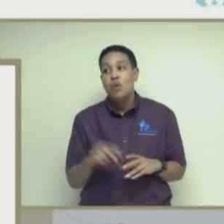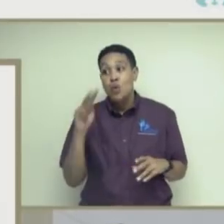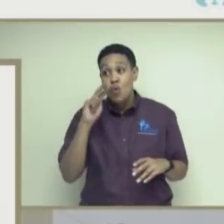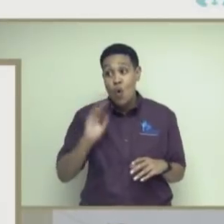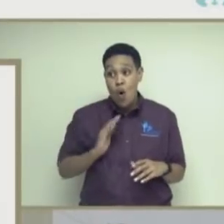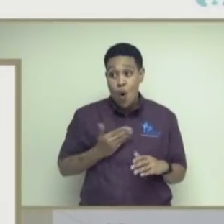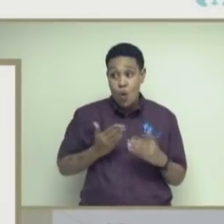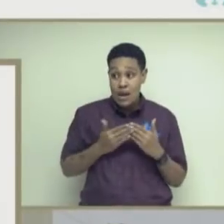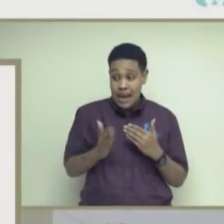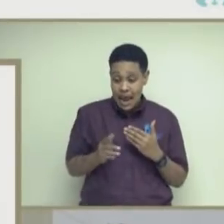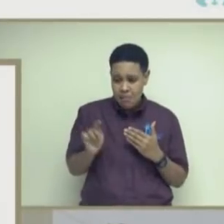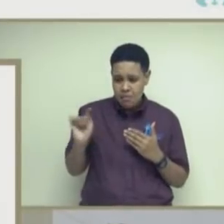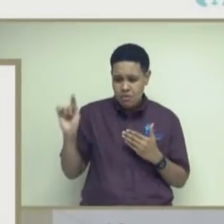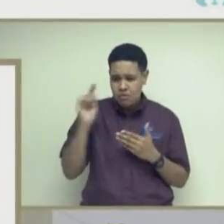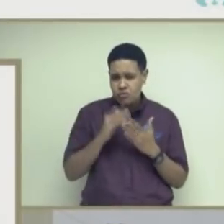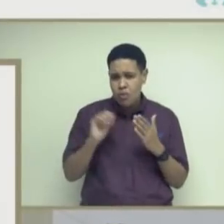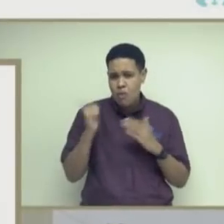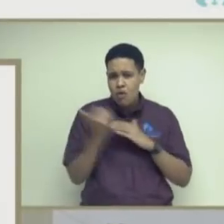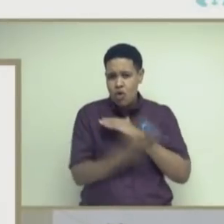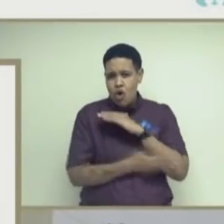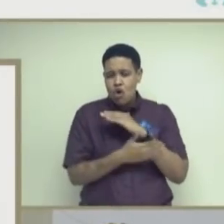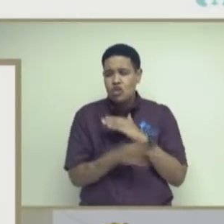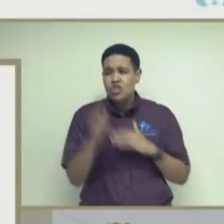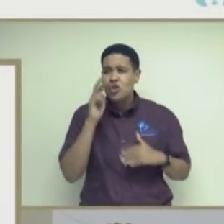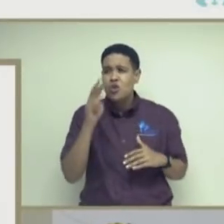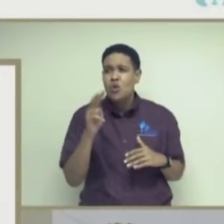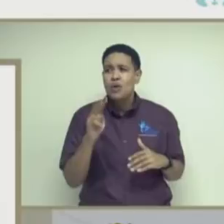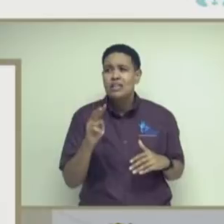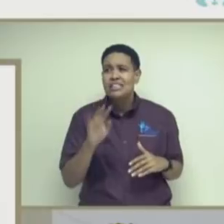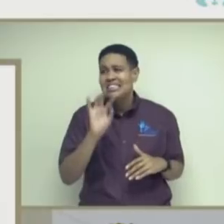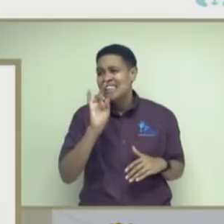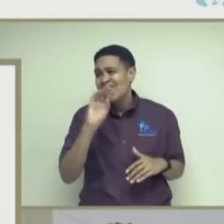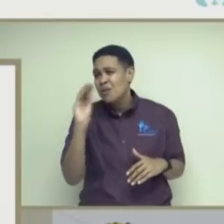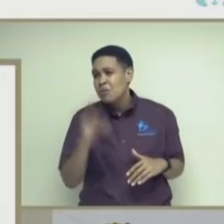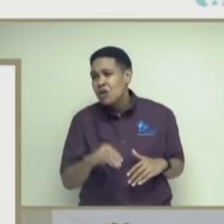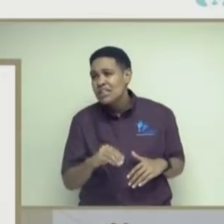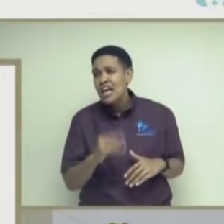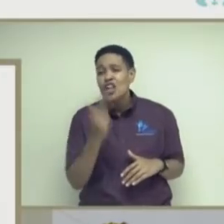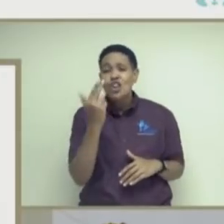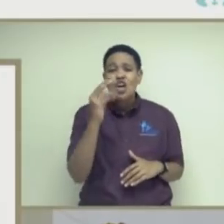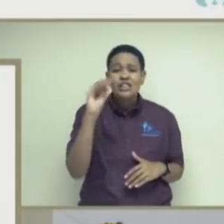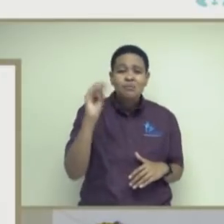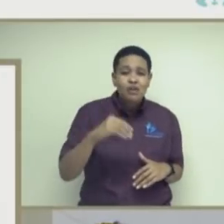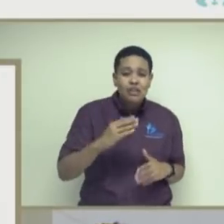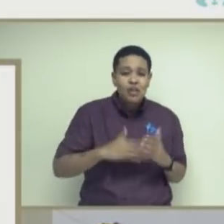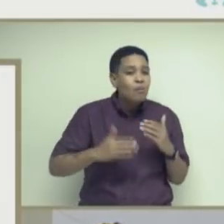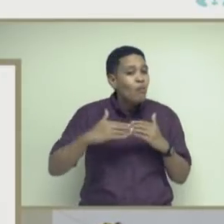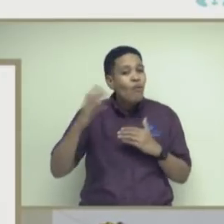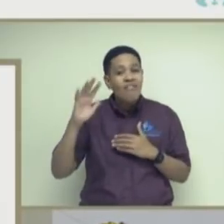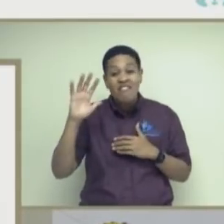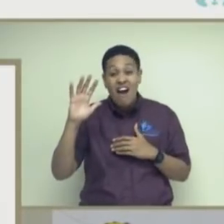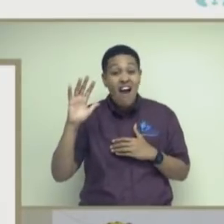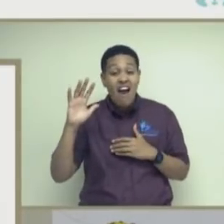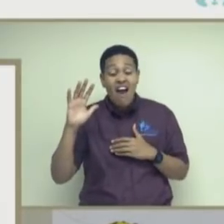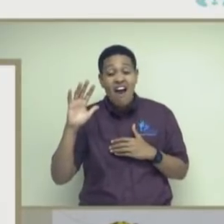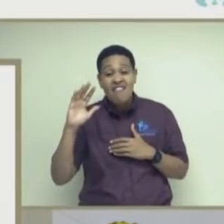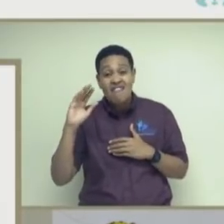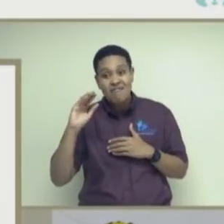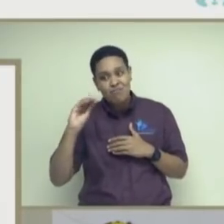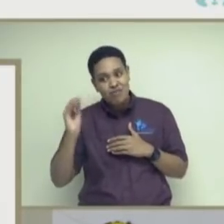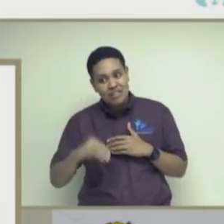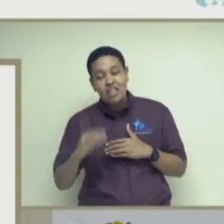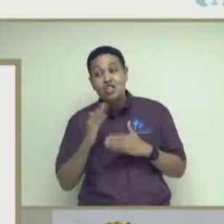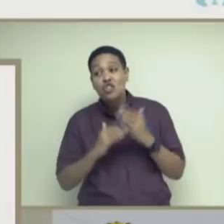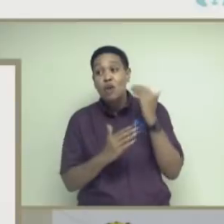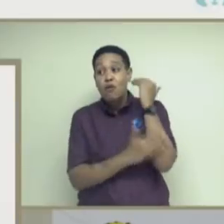neighbors, we're looking at 7, 13. And then there are some countries that